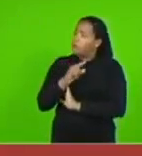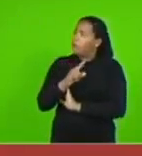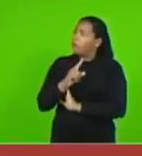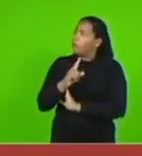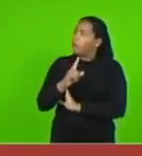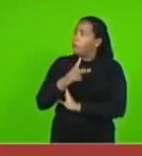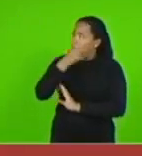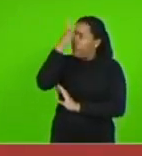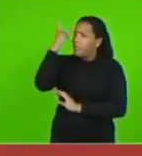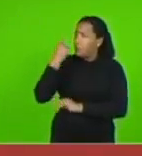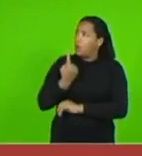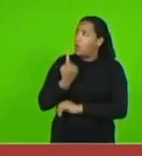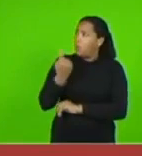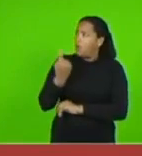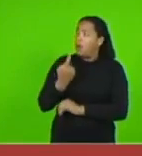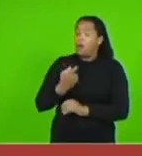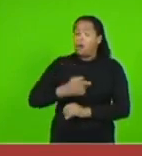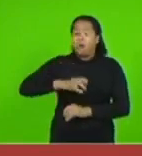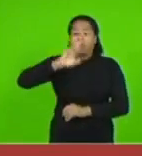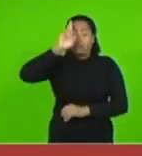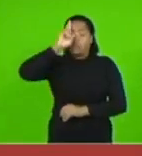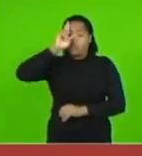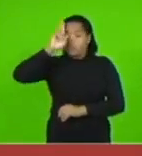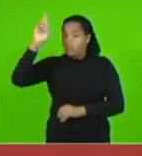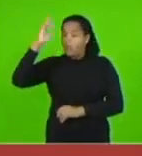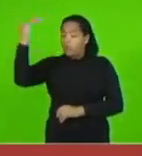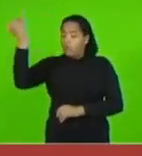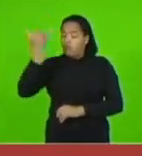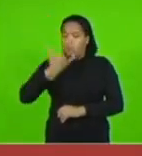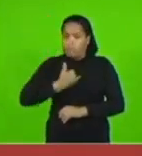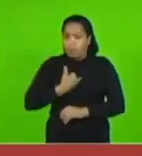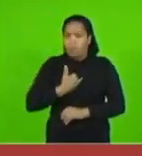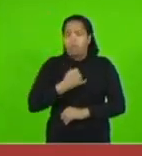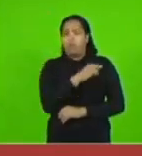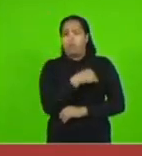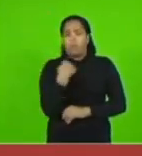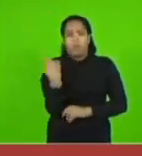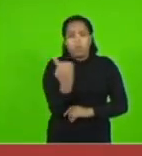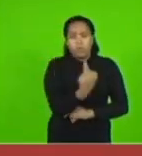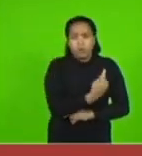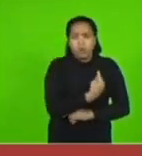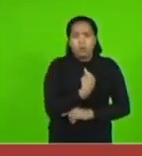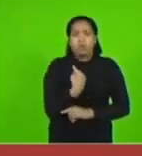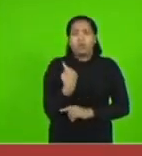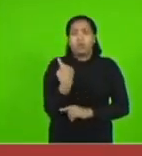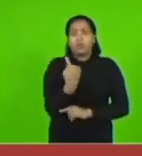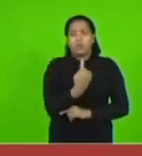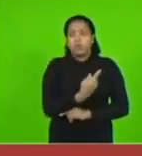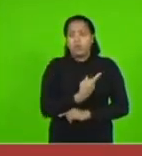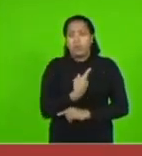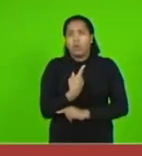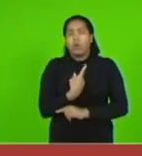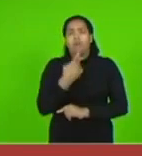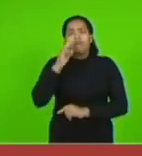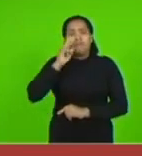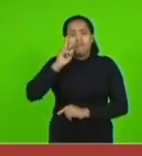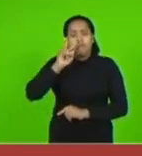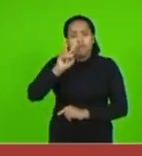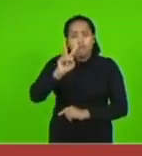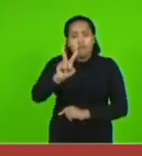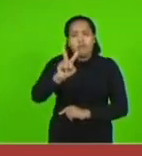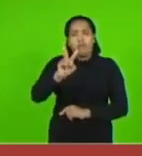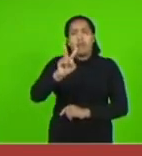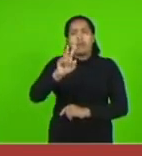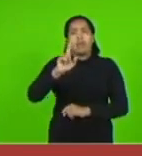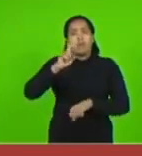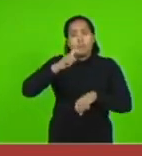And the Lord has showed us one life in particular, and the Lord has told us that we are going to see